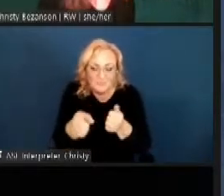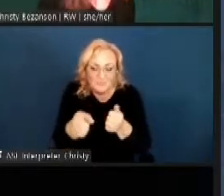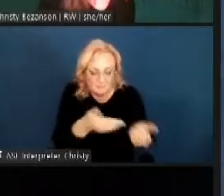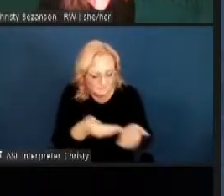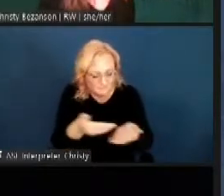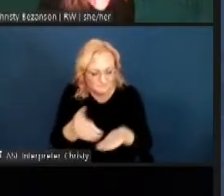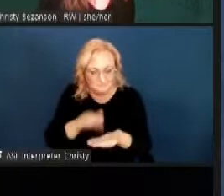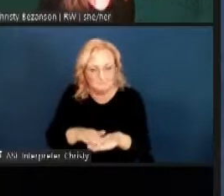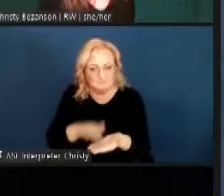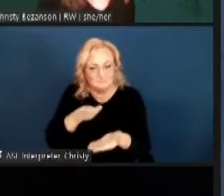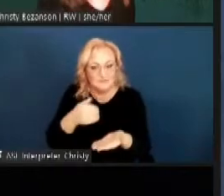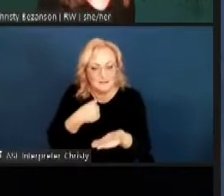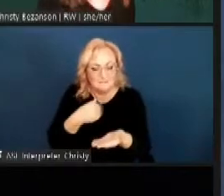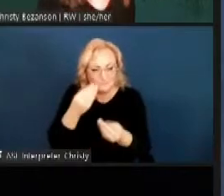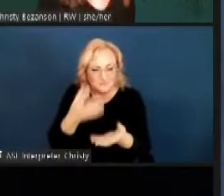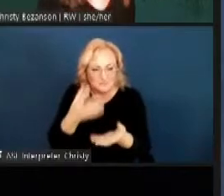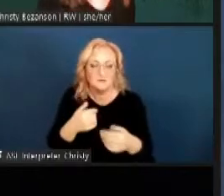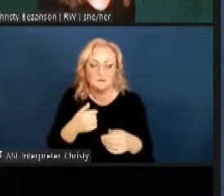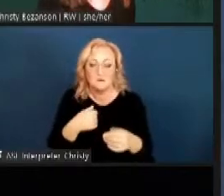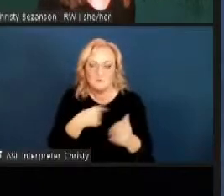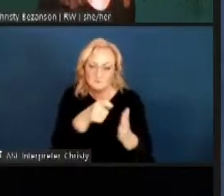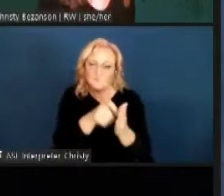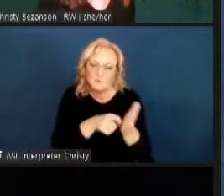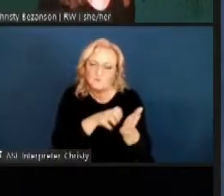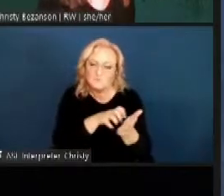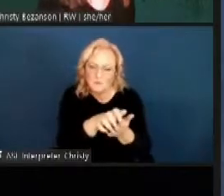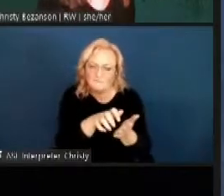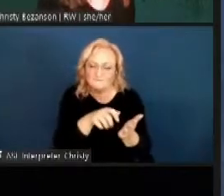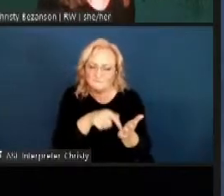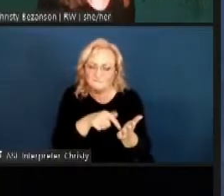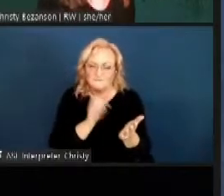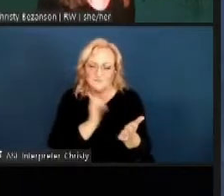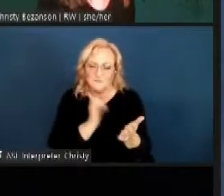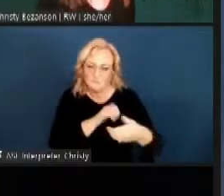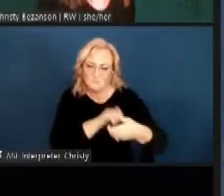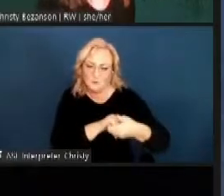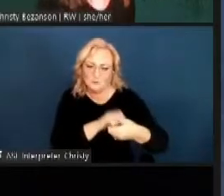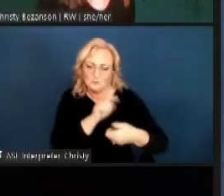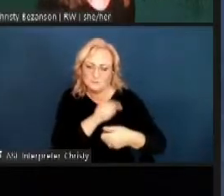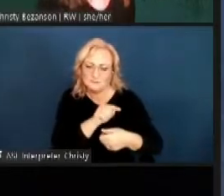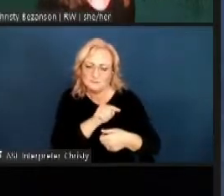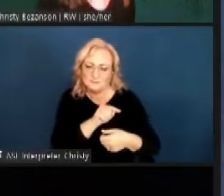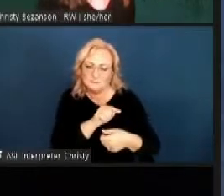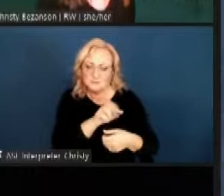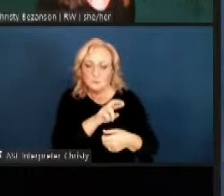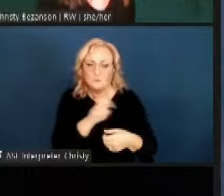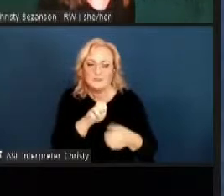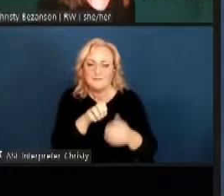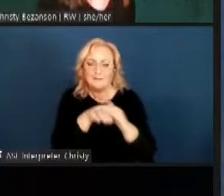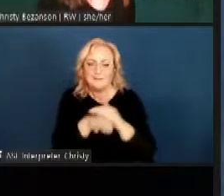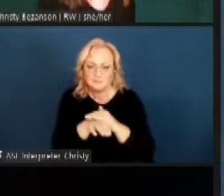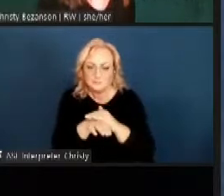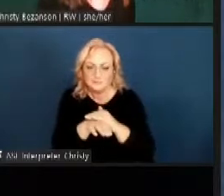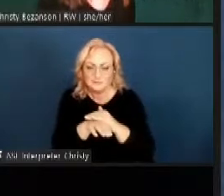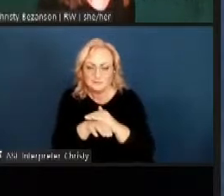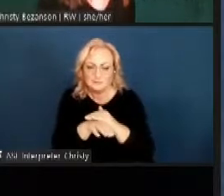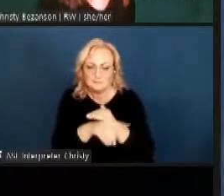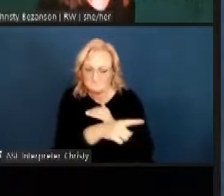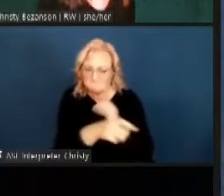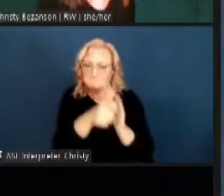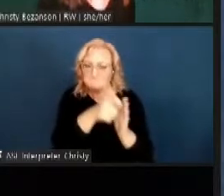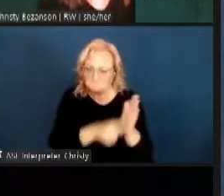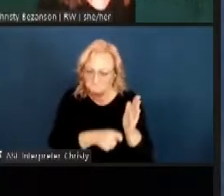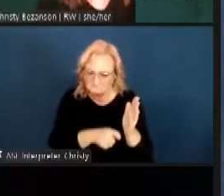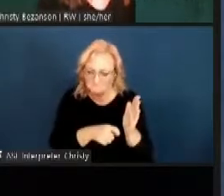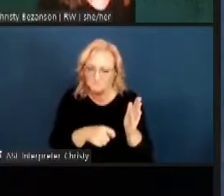have a little bit of a draft that our partners in the reentry have developed.